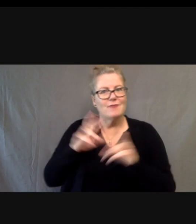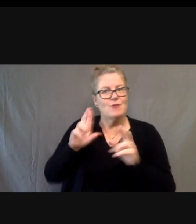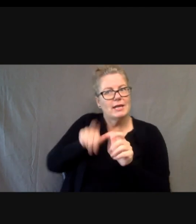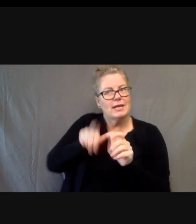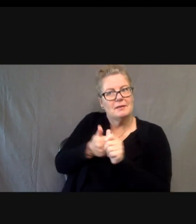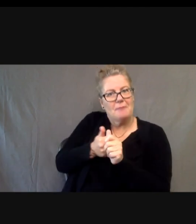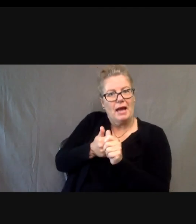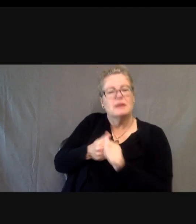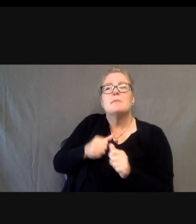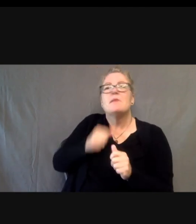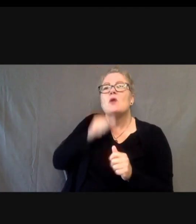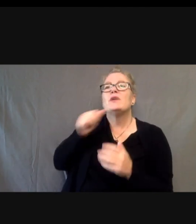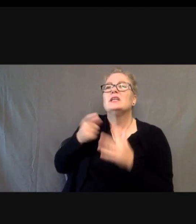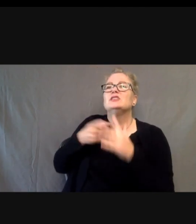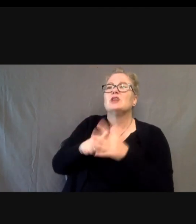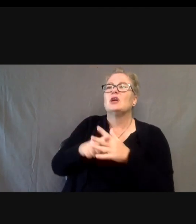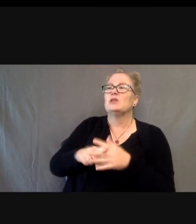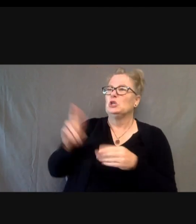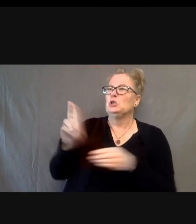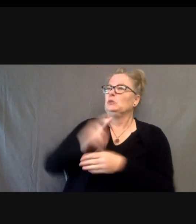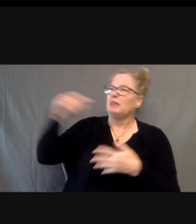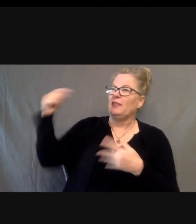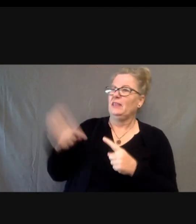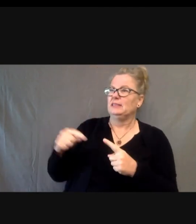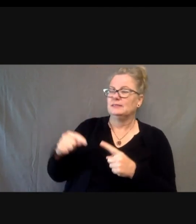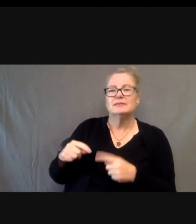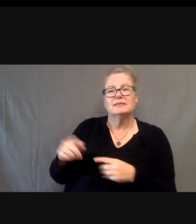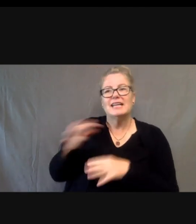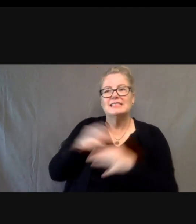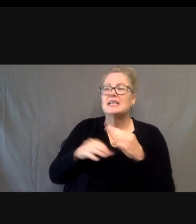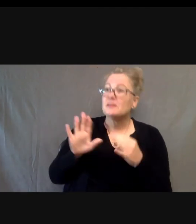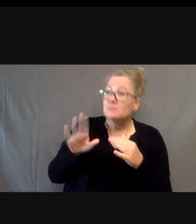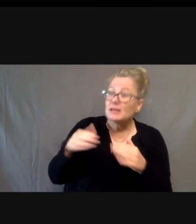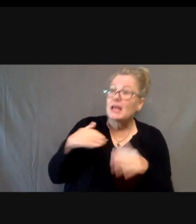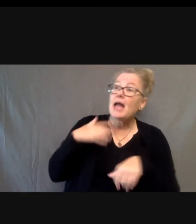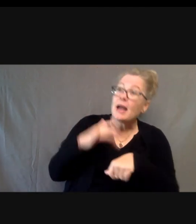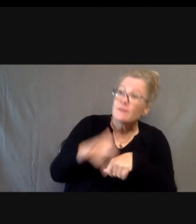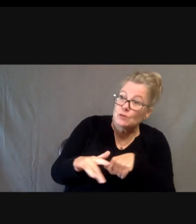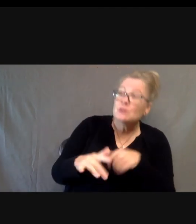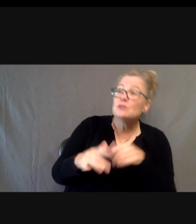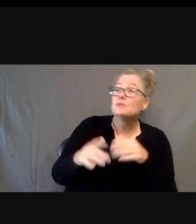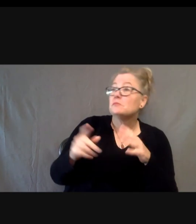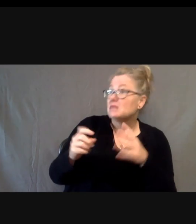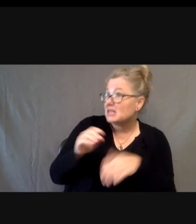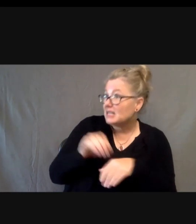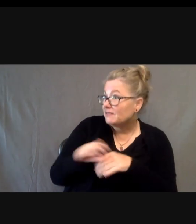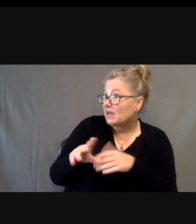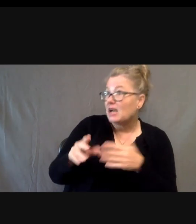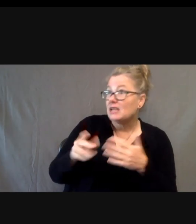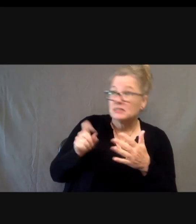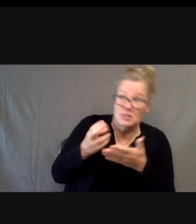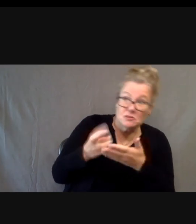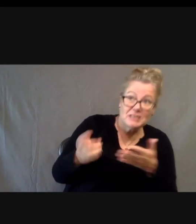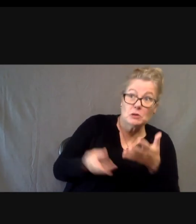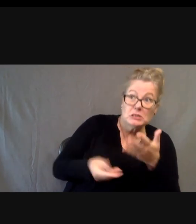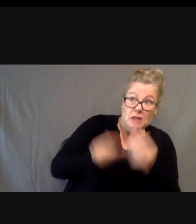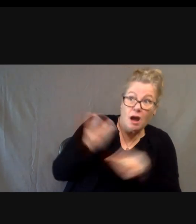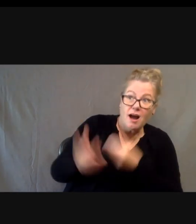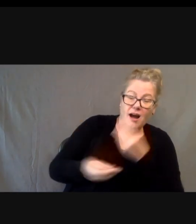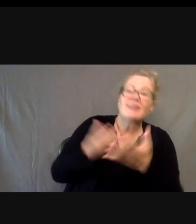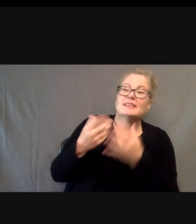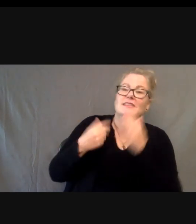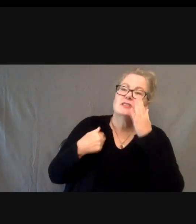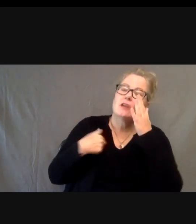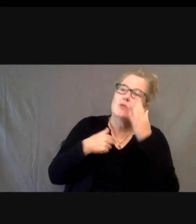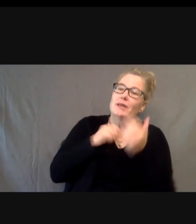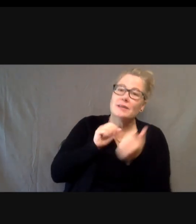the conversation flow. And when questions were asked and advice was asked for us, that's when we shared it. So the best way to know when our institutions